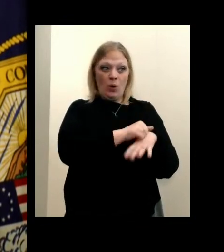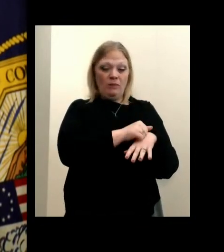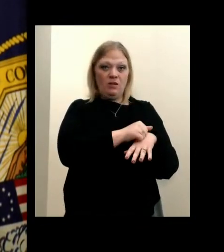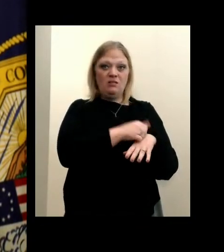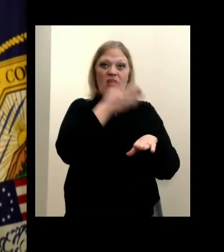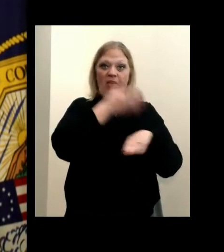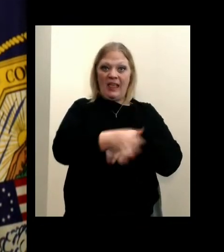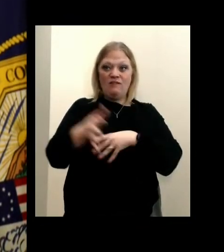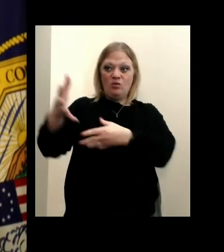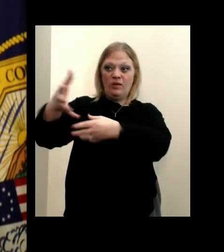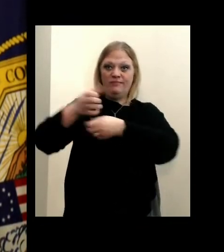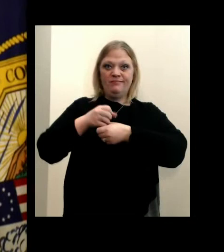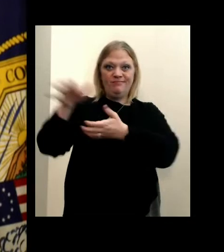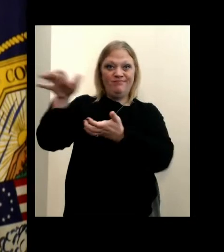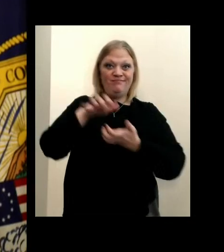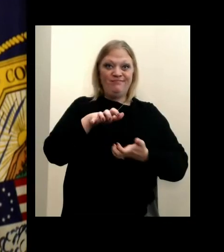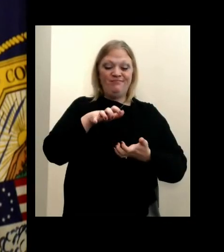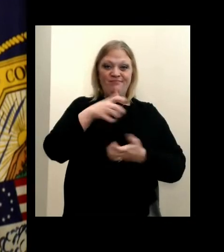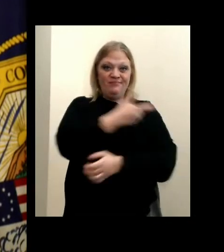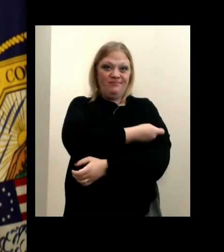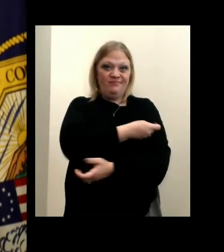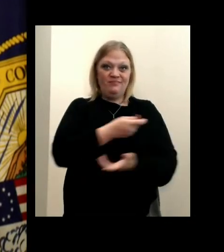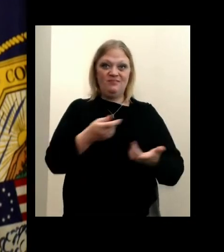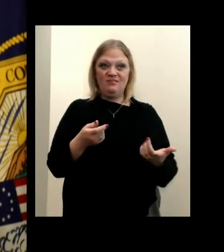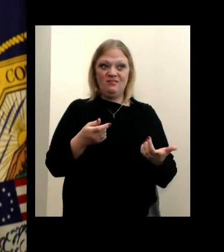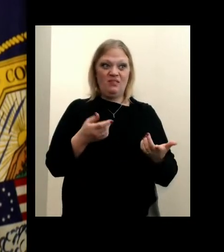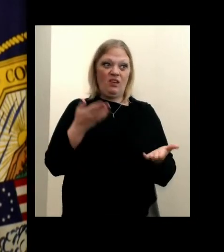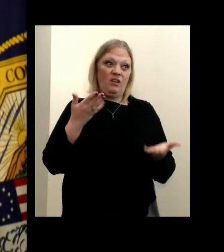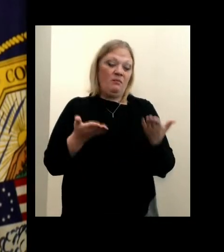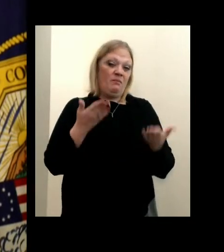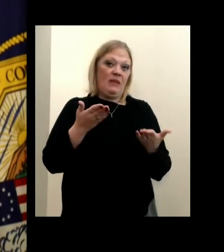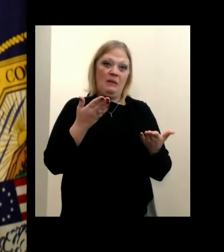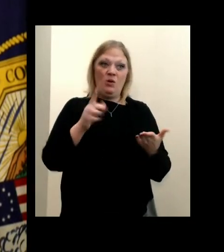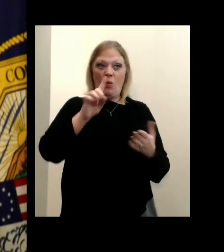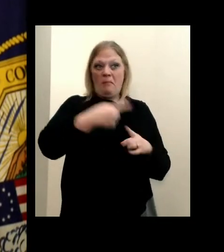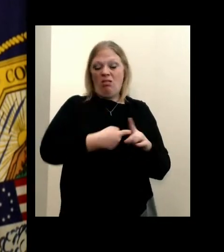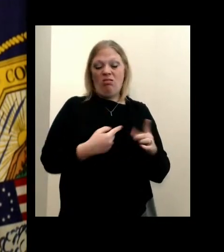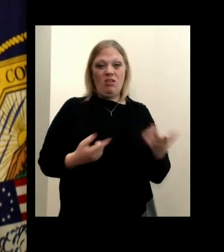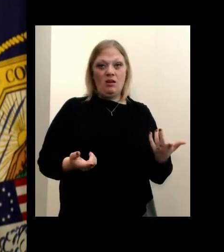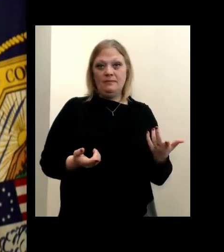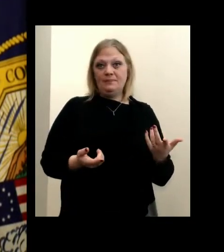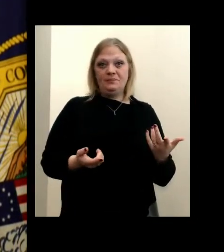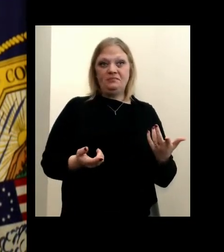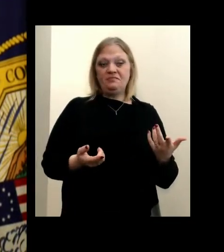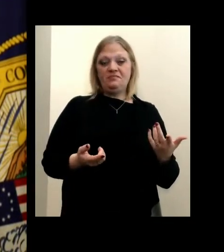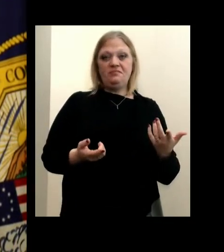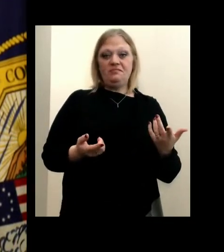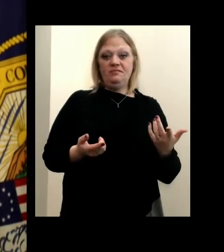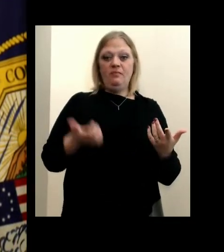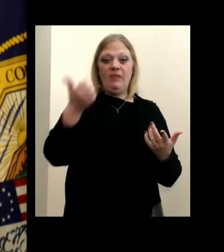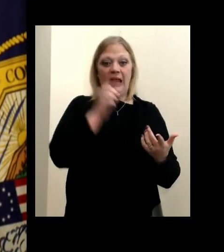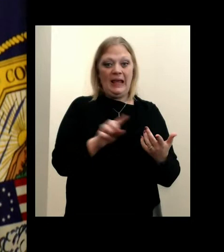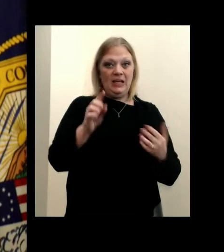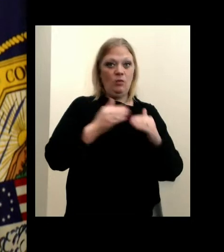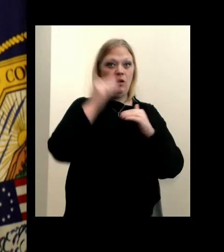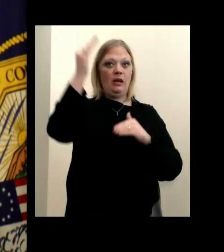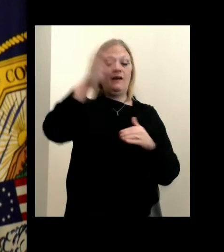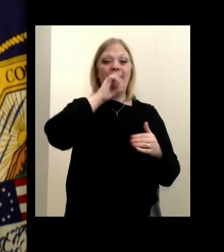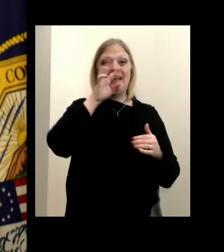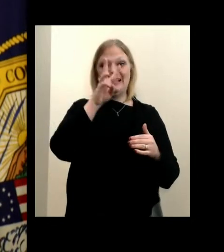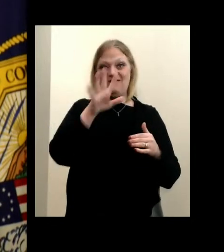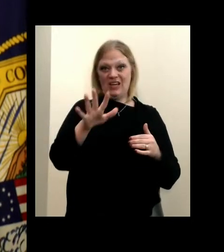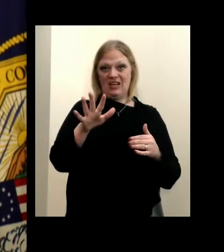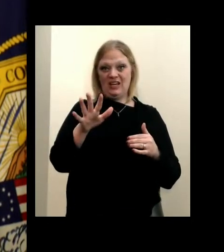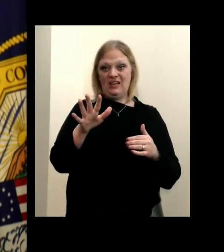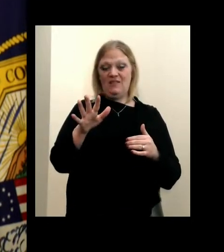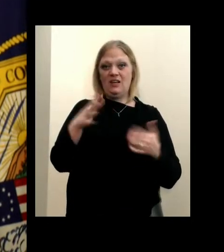in, and that could take us a month. Anybody who's over the age of 65 has been directed